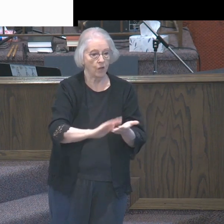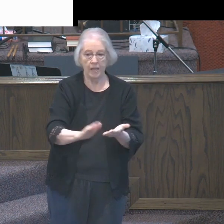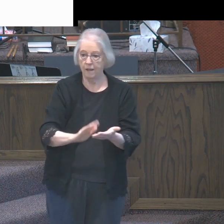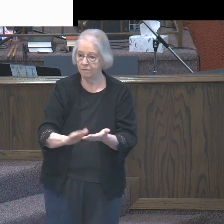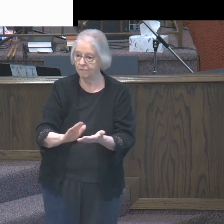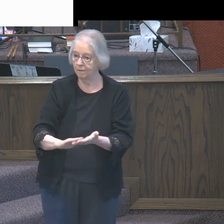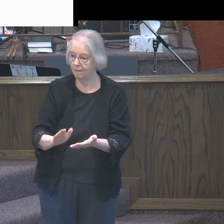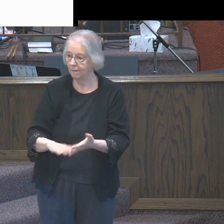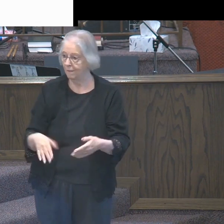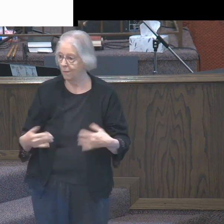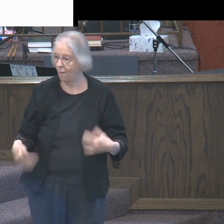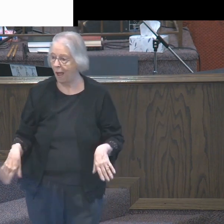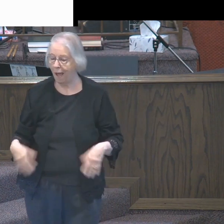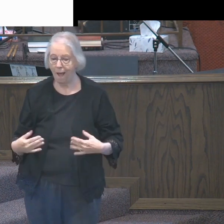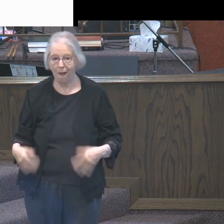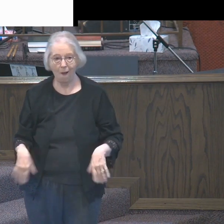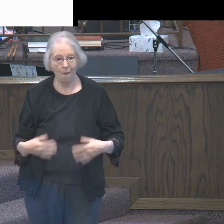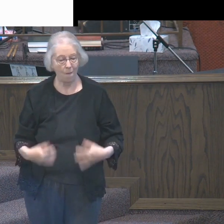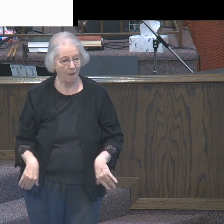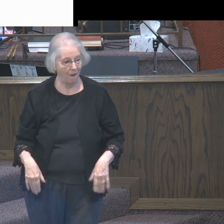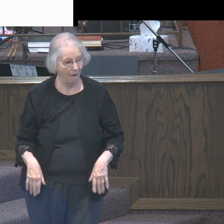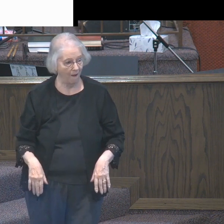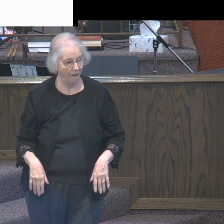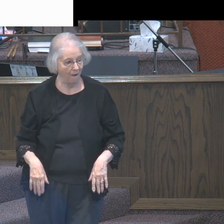You see, when we begin to stack